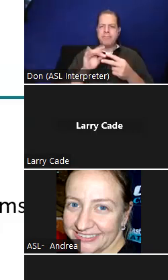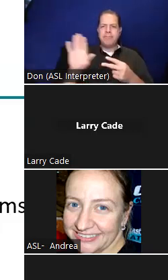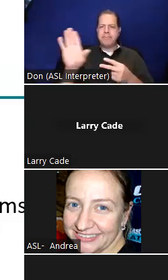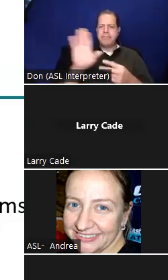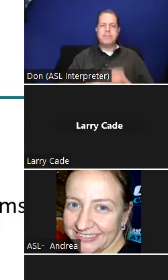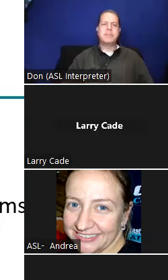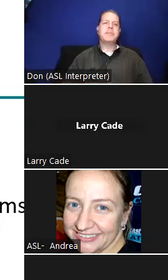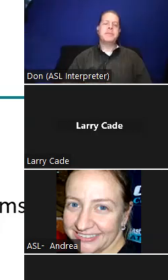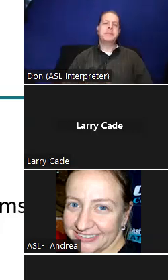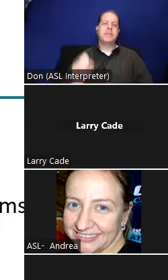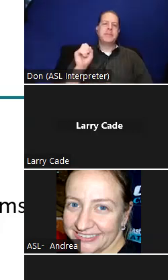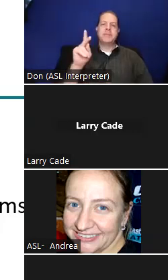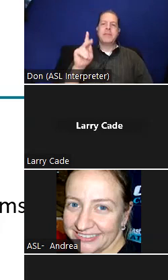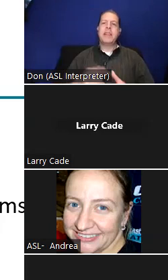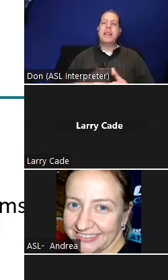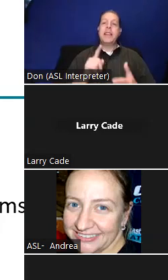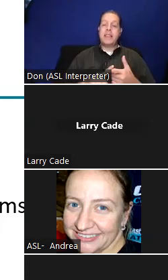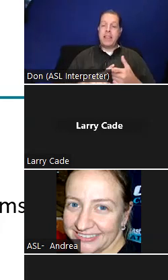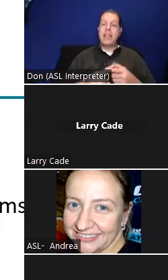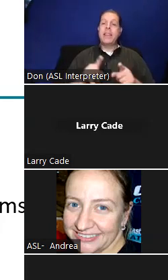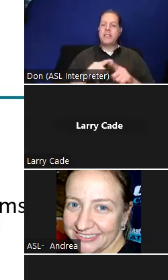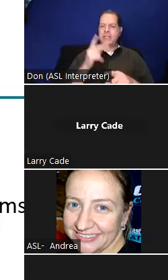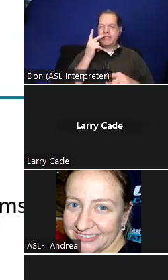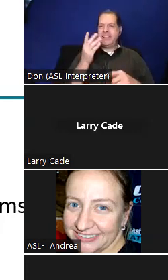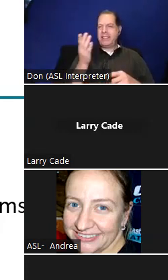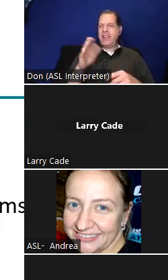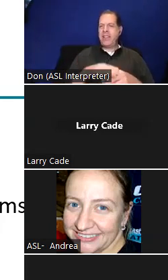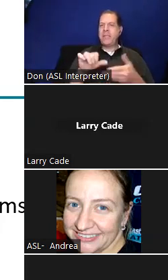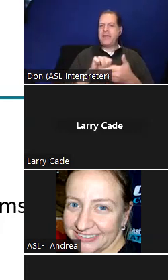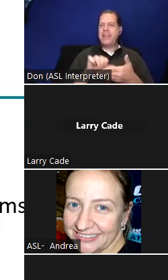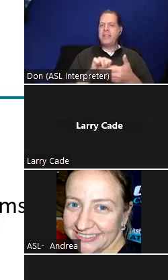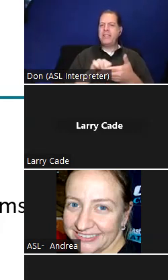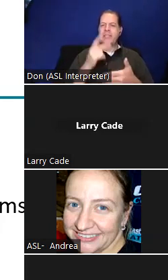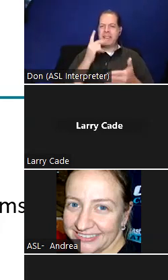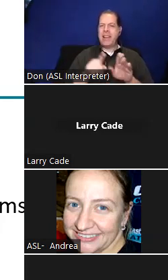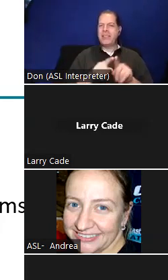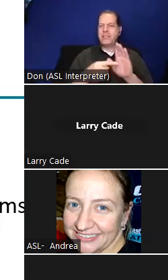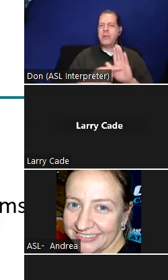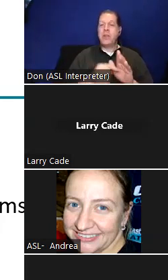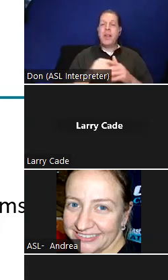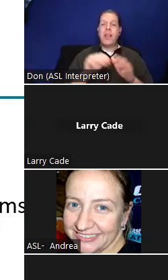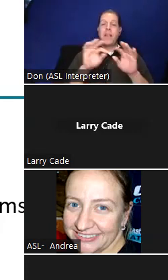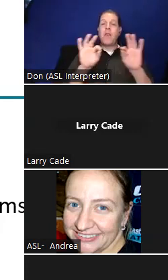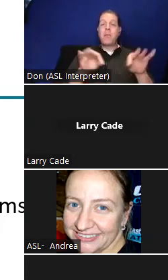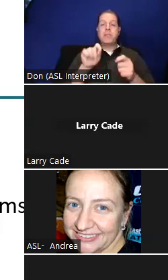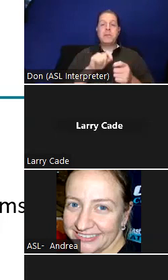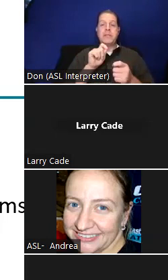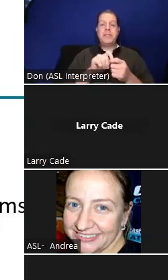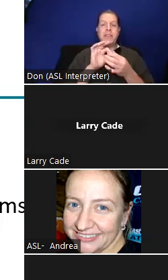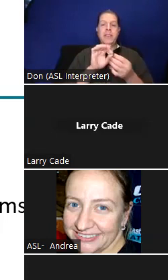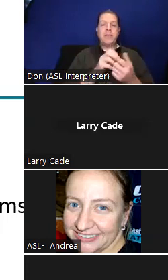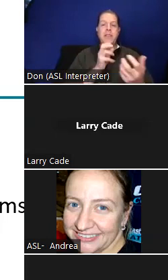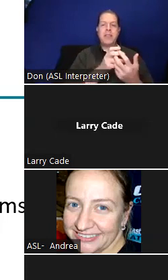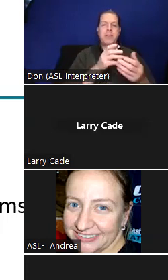All right. And then as you can see on that page, or as I just showed, the forms are very specific to the individual